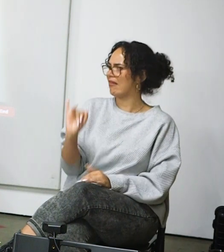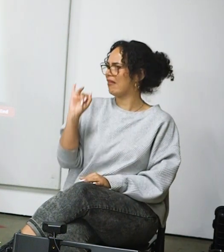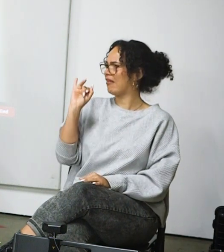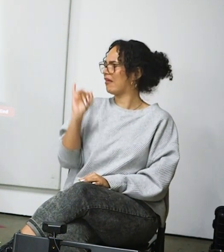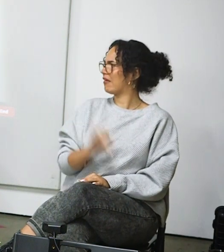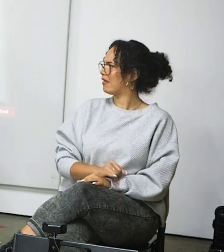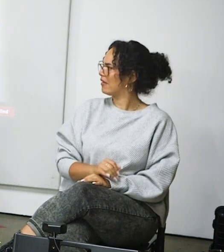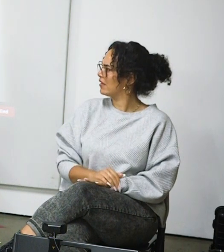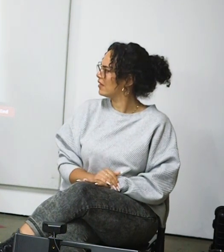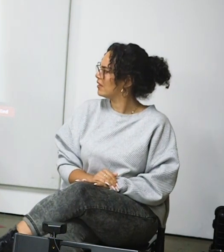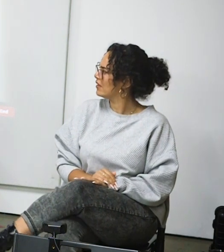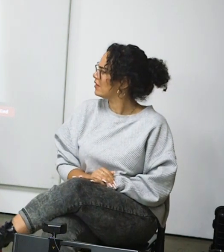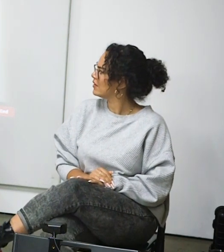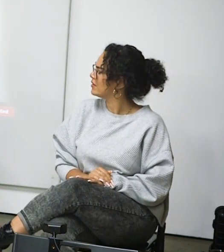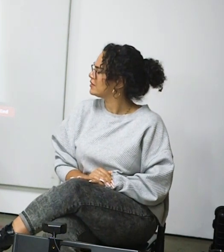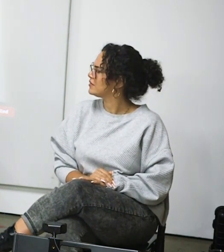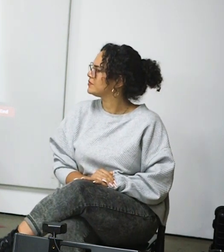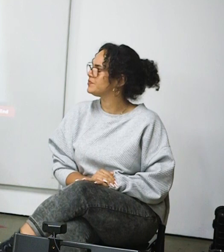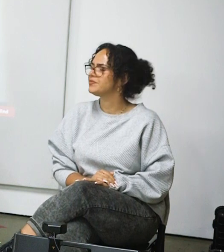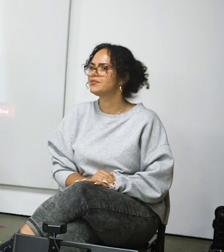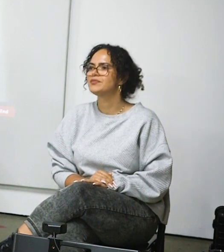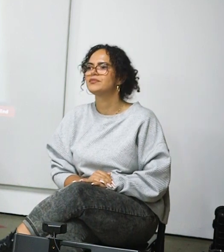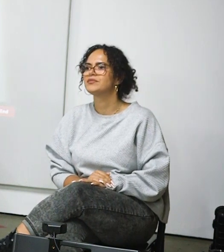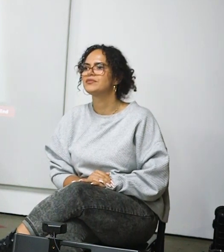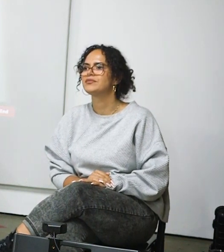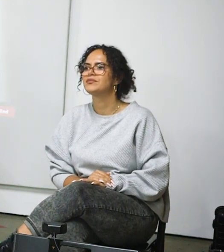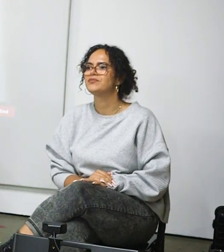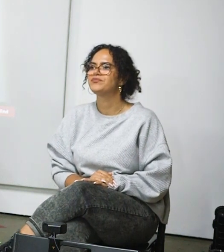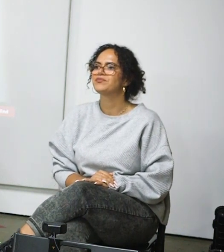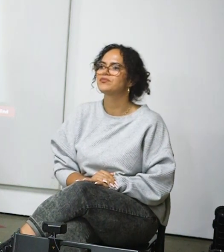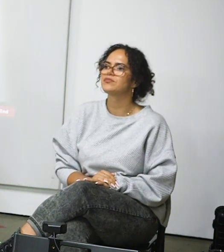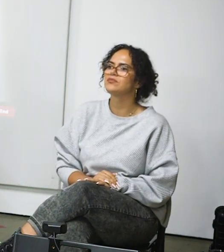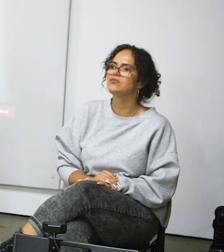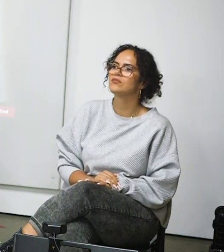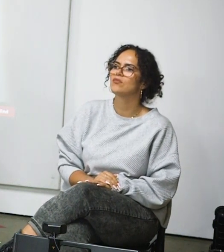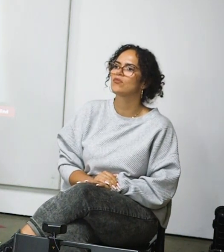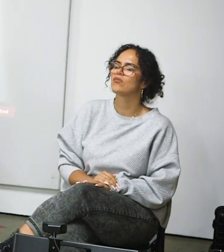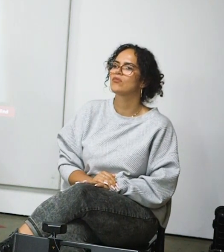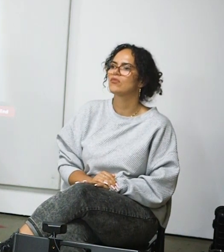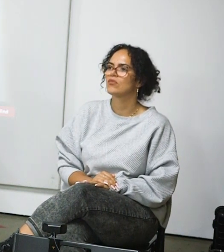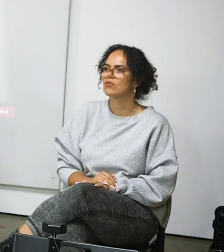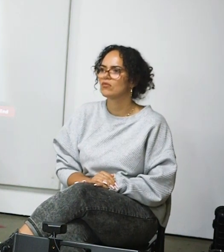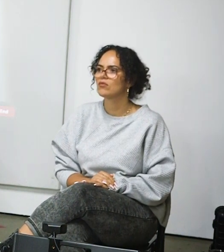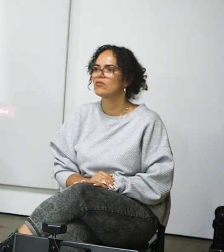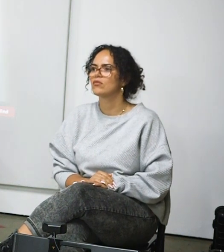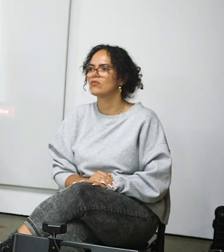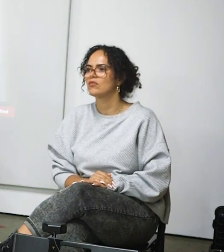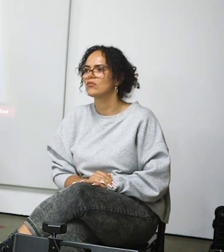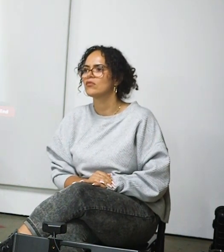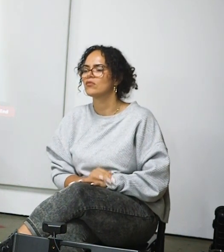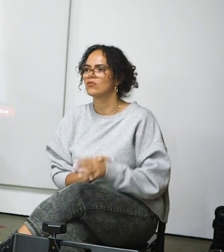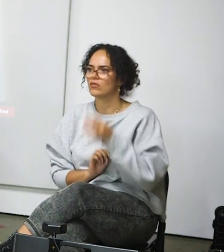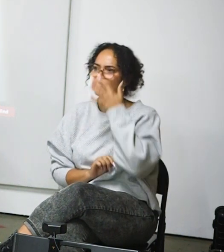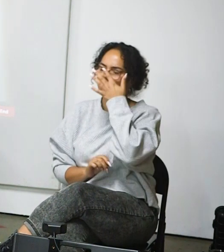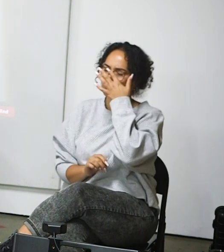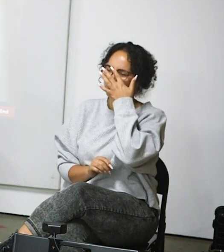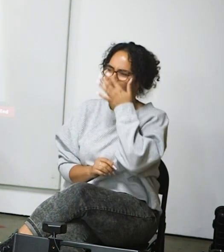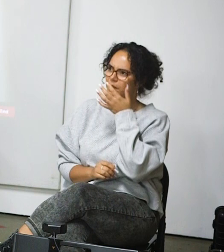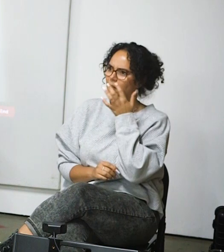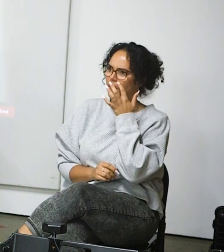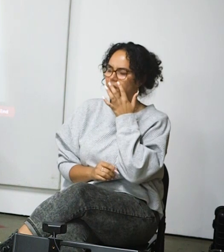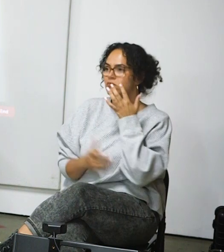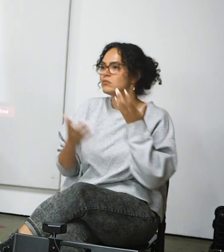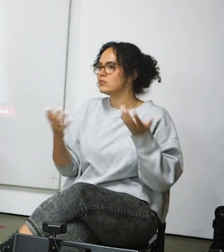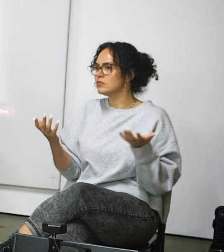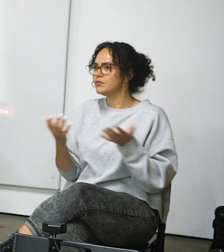other people also have jobs where they get benefit, and that society gets benefit, and they're still expected to be